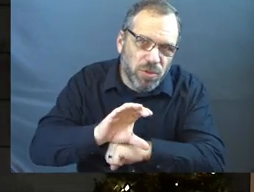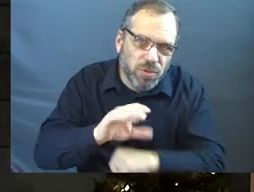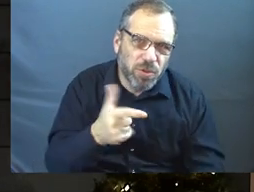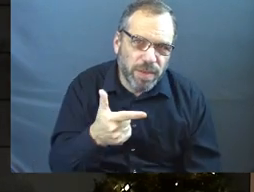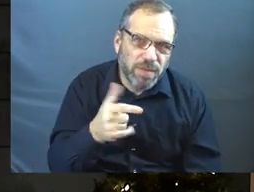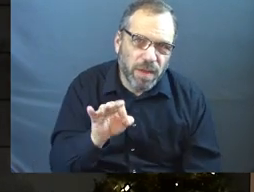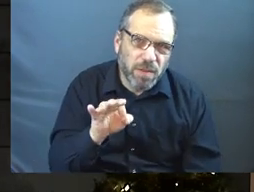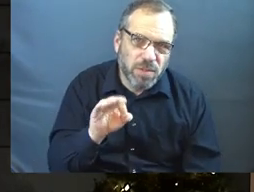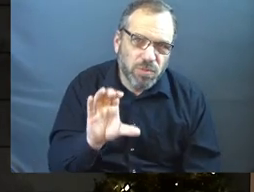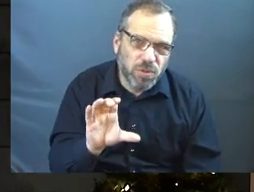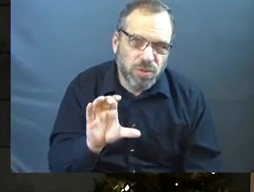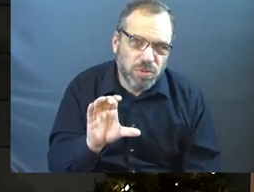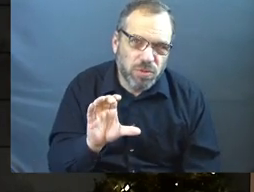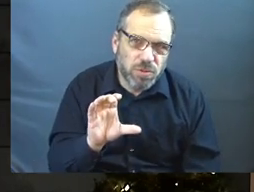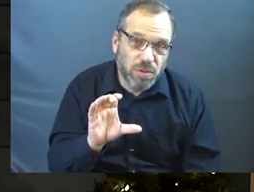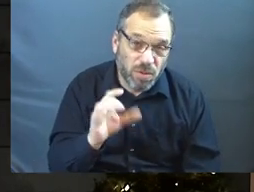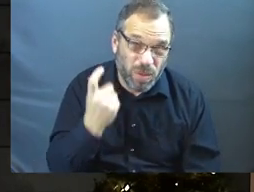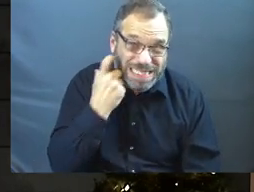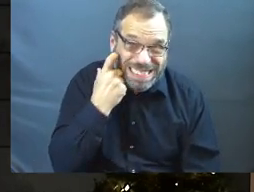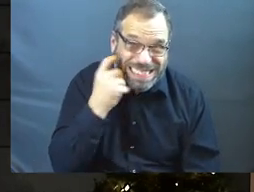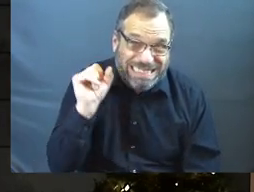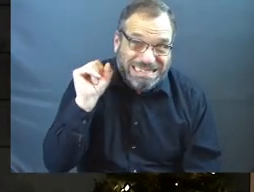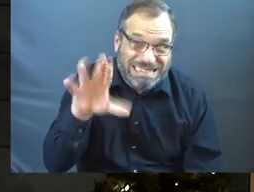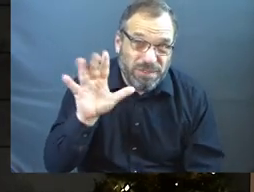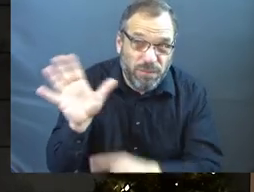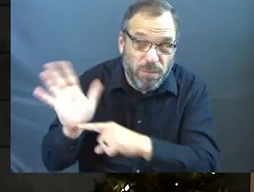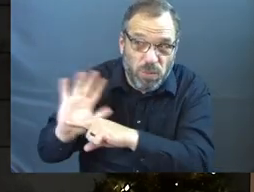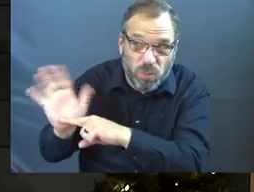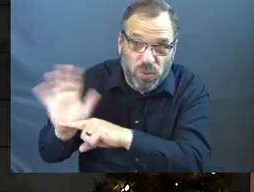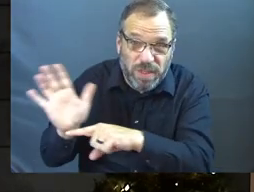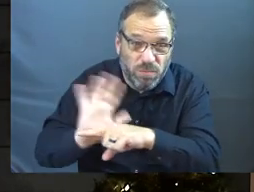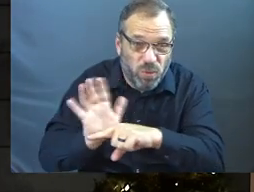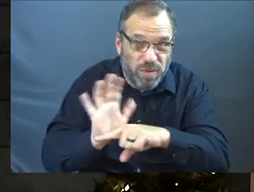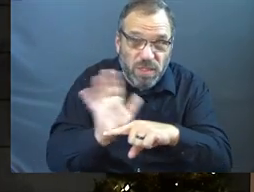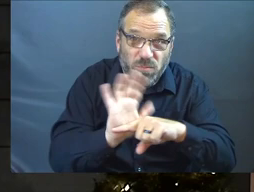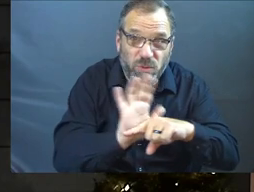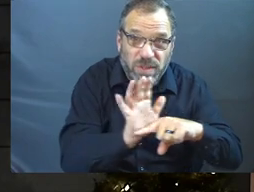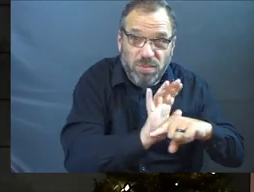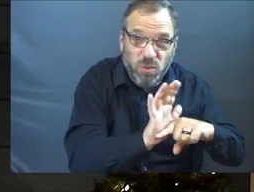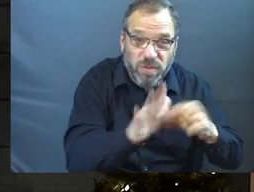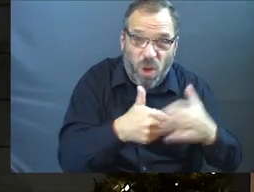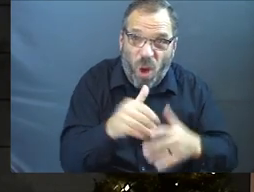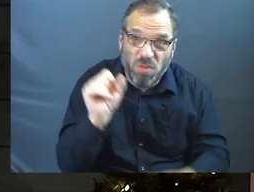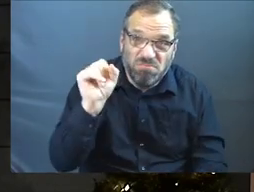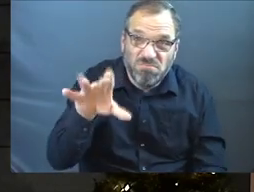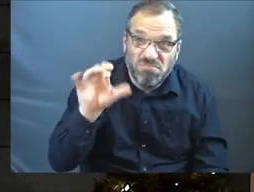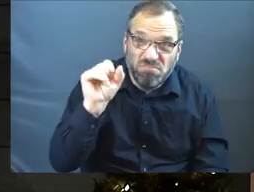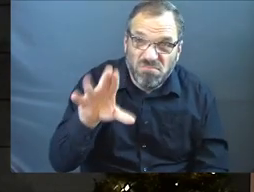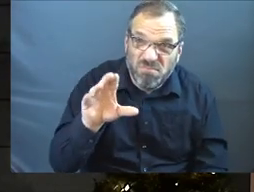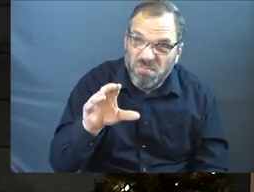honest? Or any of those things that we just talked about from those movies or any of the things that I might have listed off earlier,